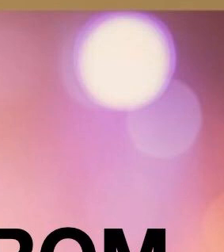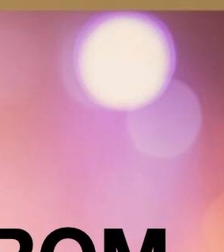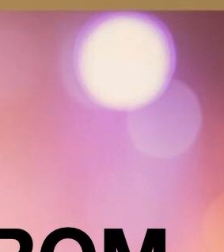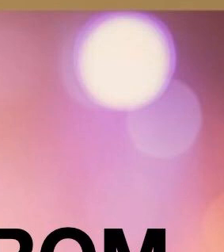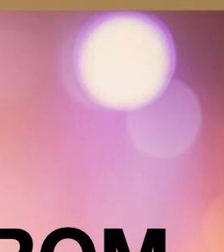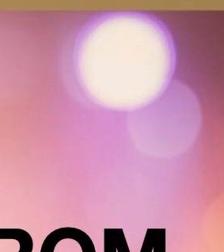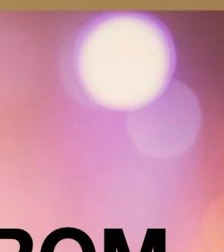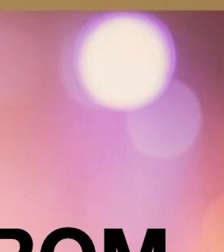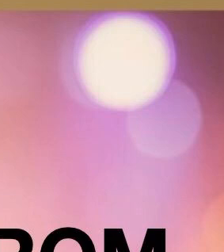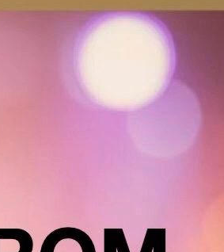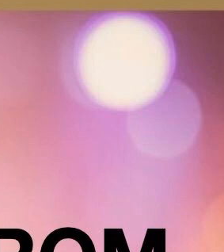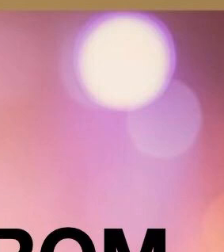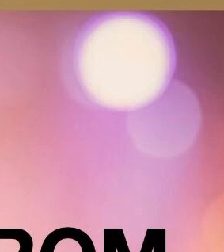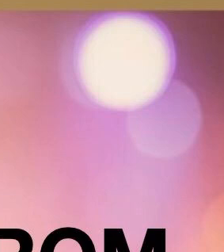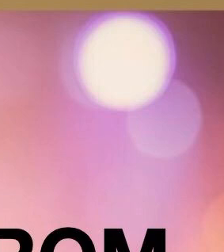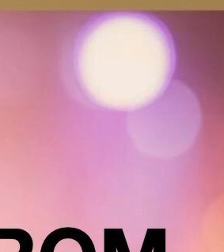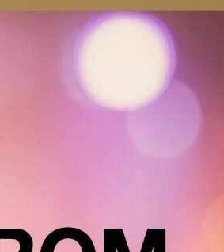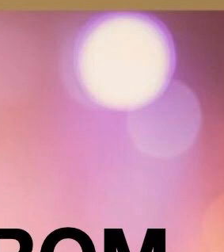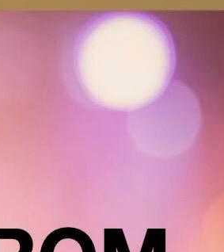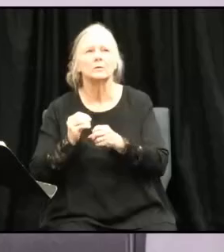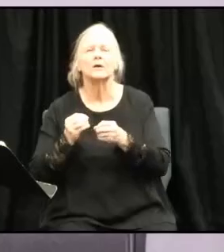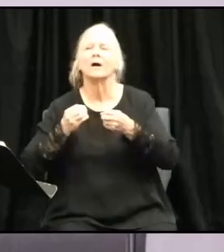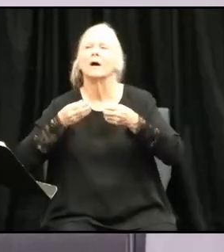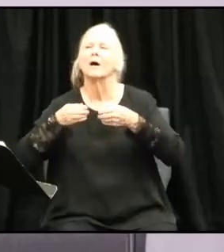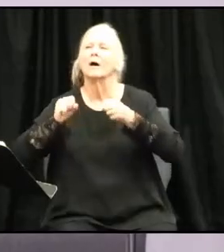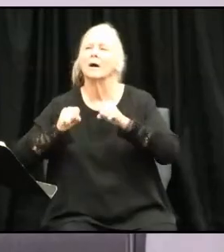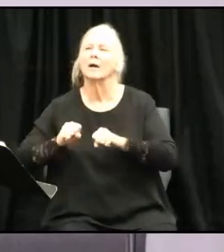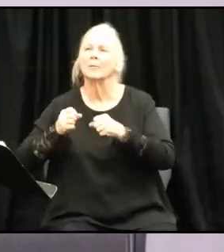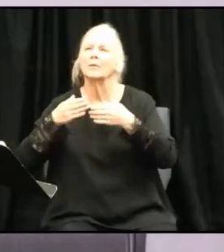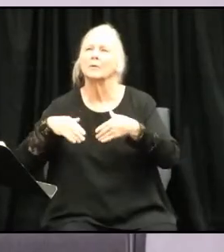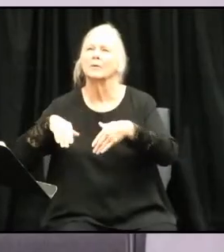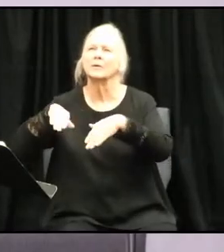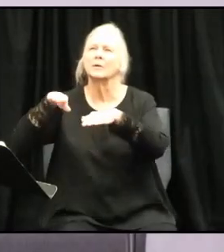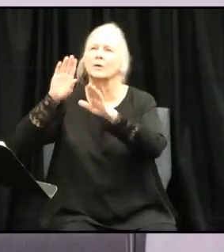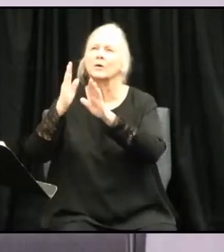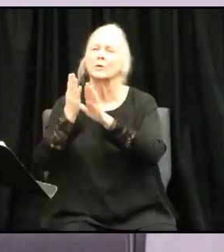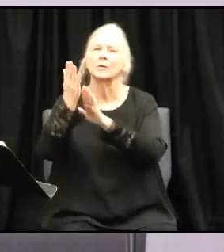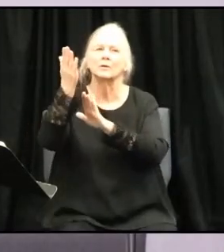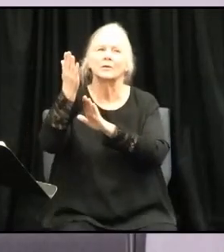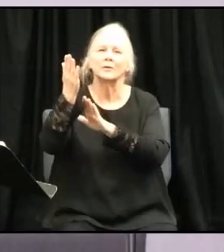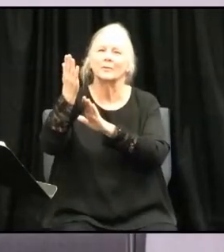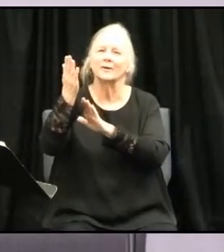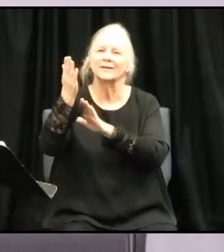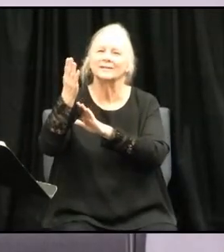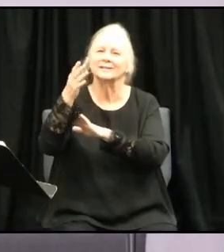full access into the presence of God. Wow.